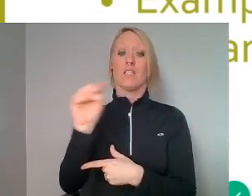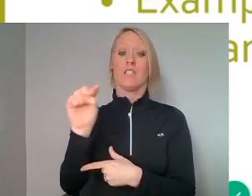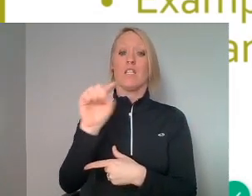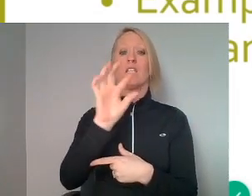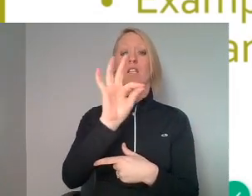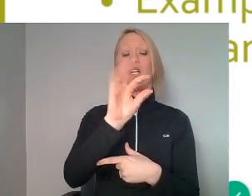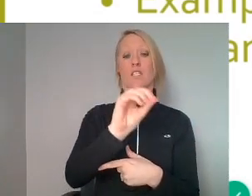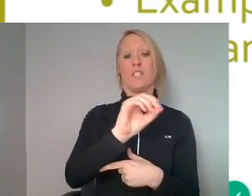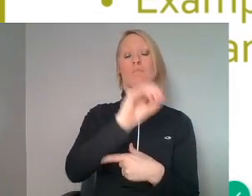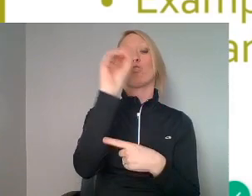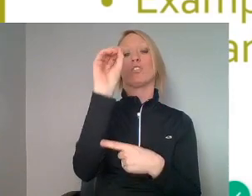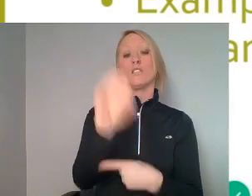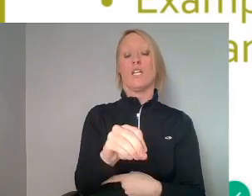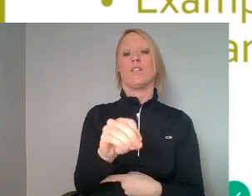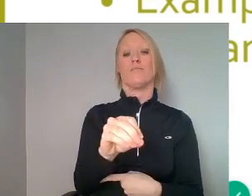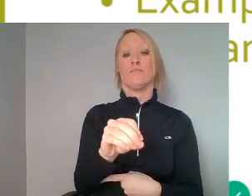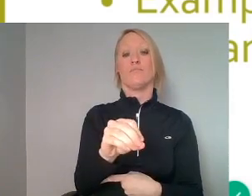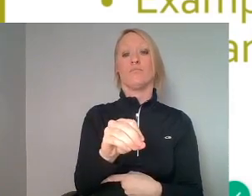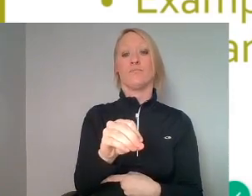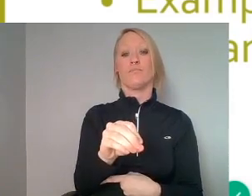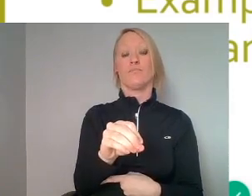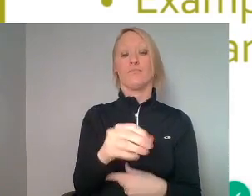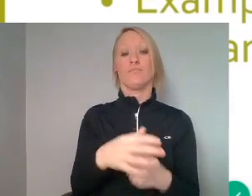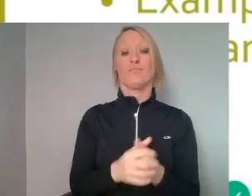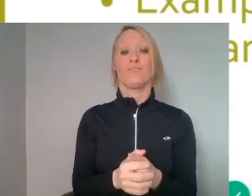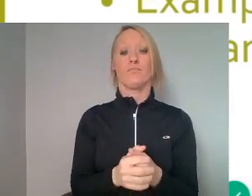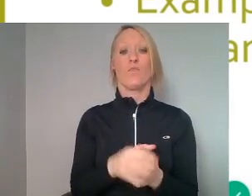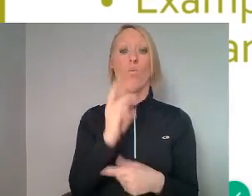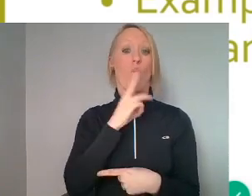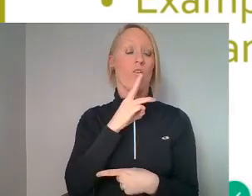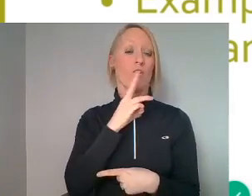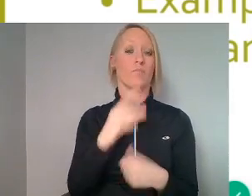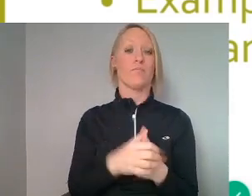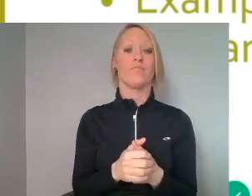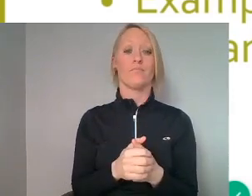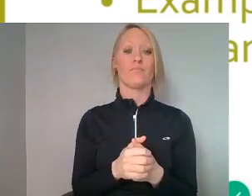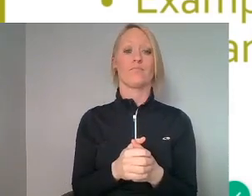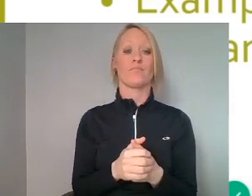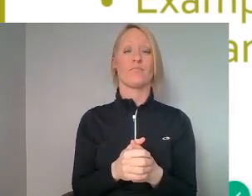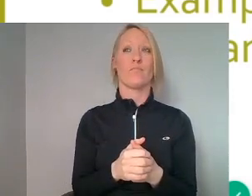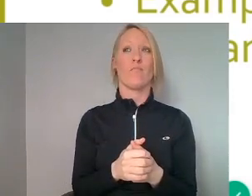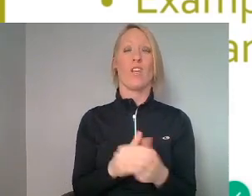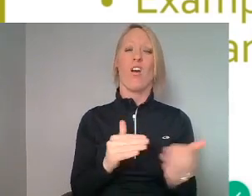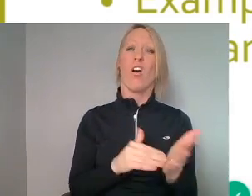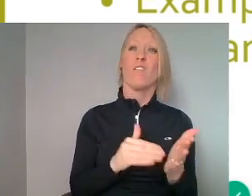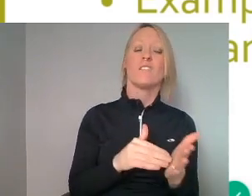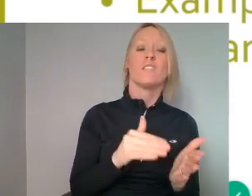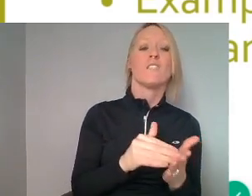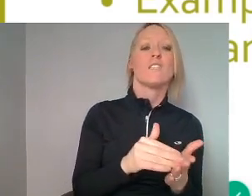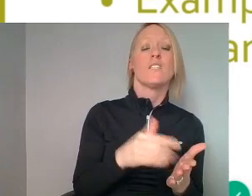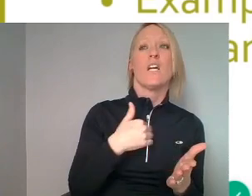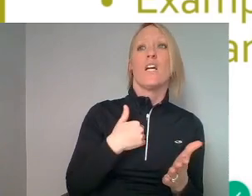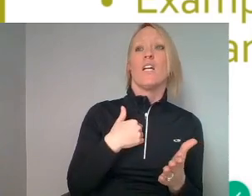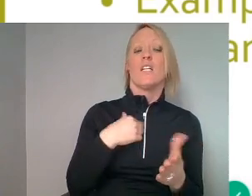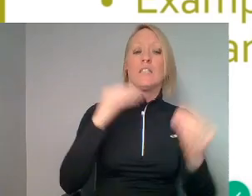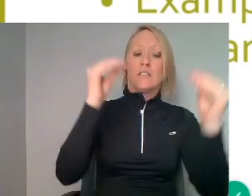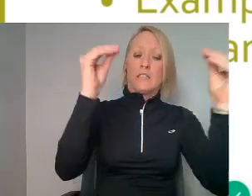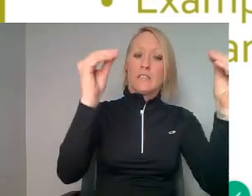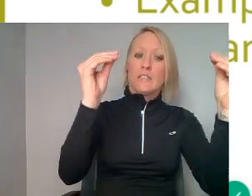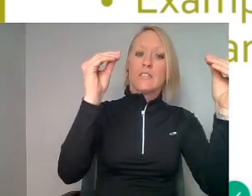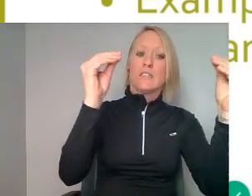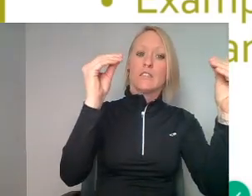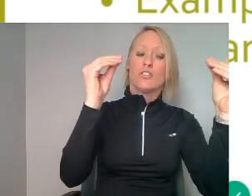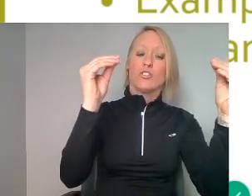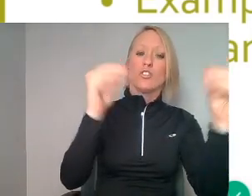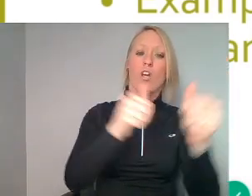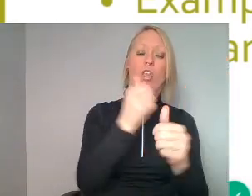tomato. Often when I teach food groups, like to my 6th grade classes, there is this huge debate that starts at every table about